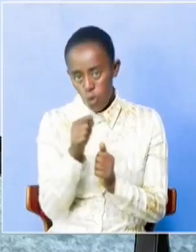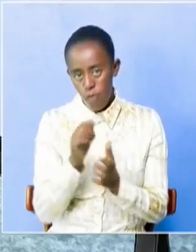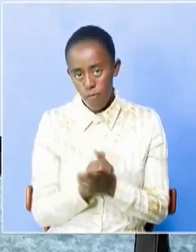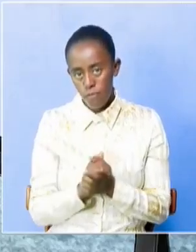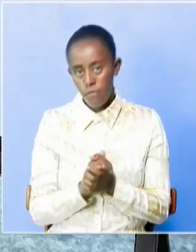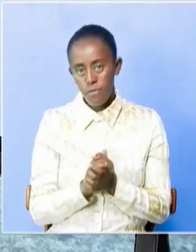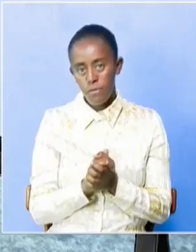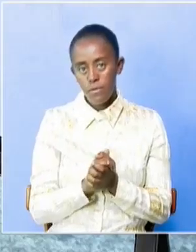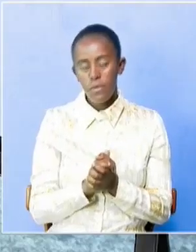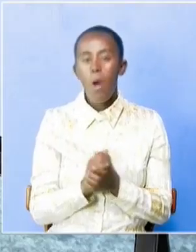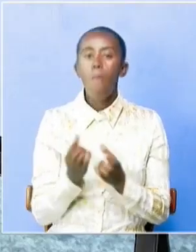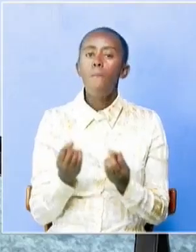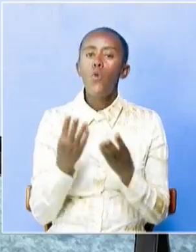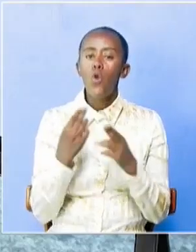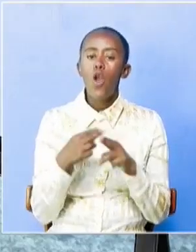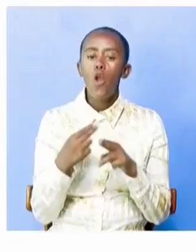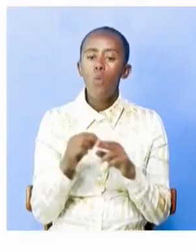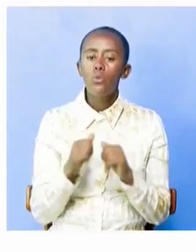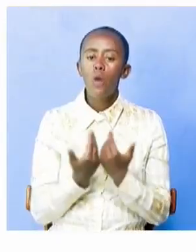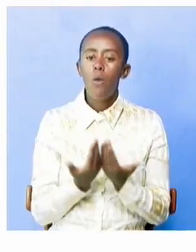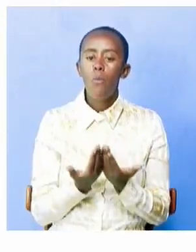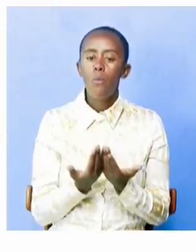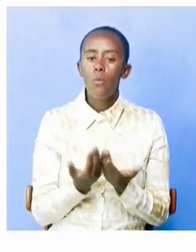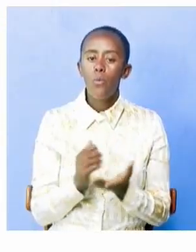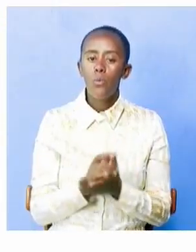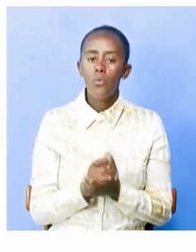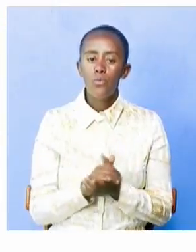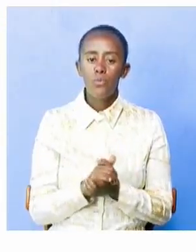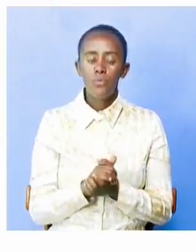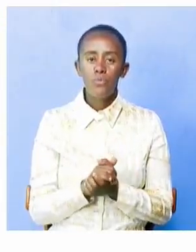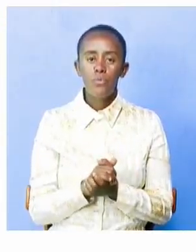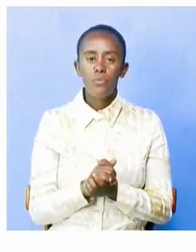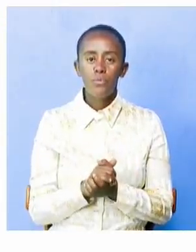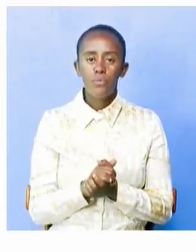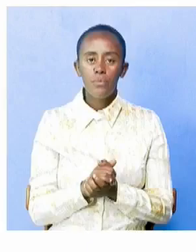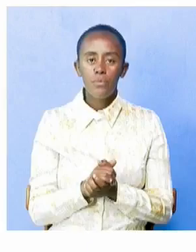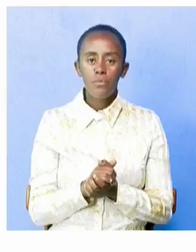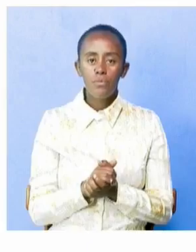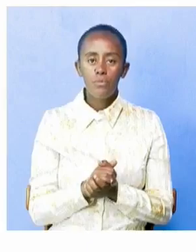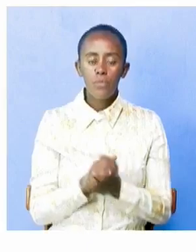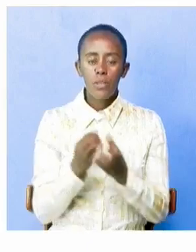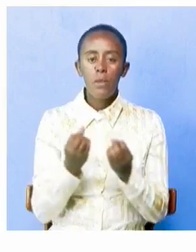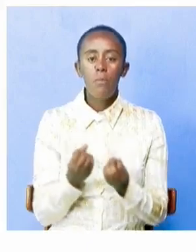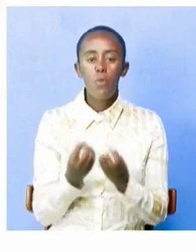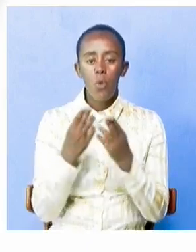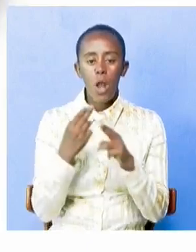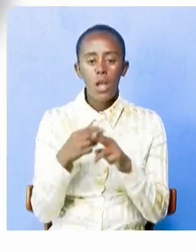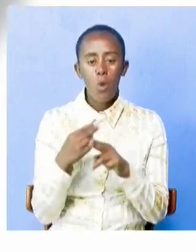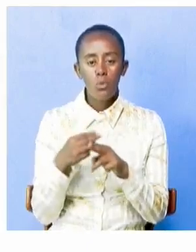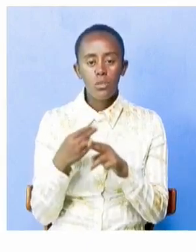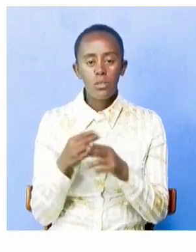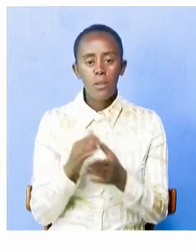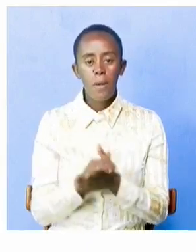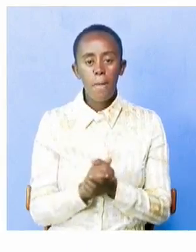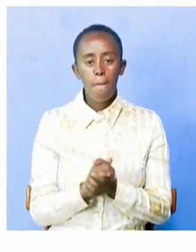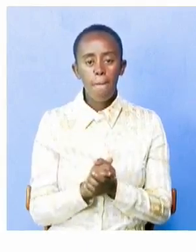What about plural nouns? plural nouns.